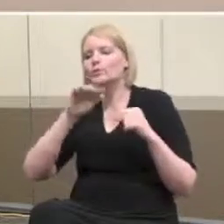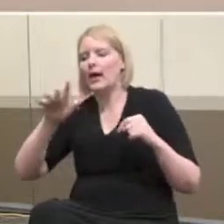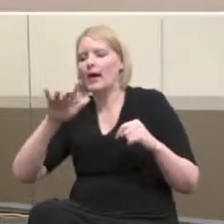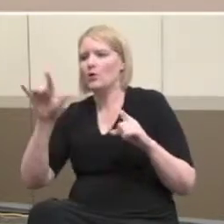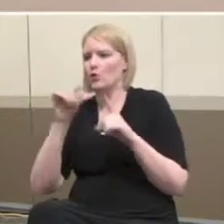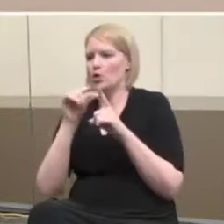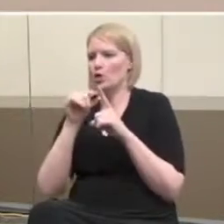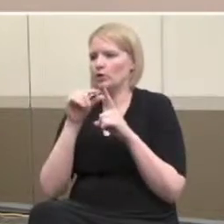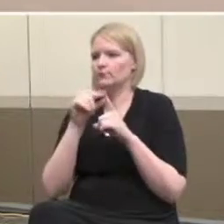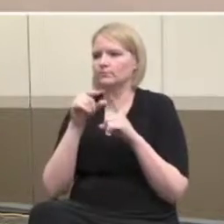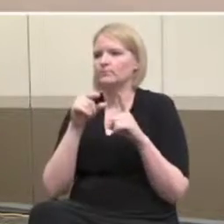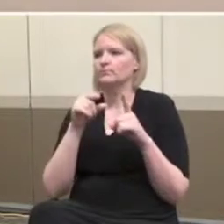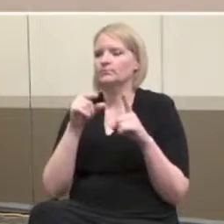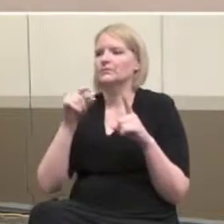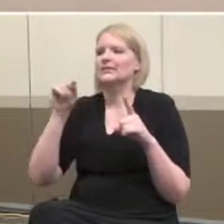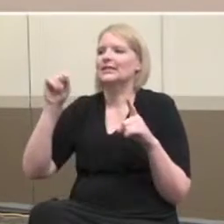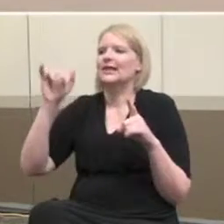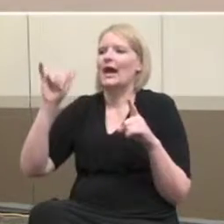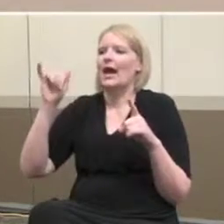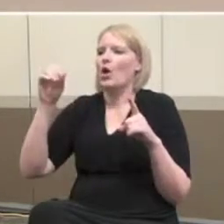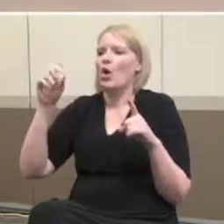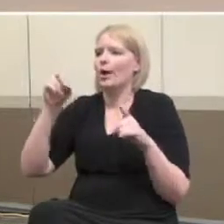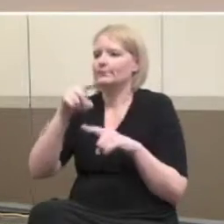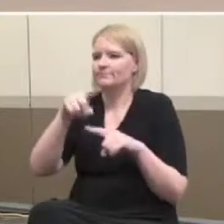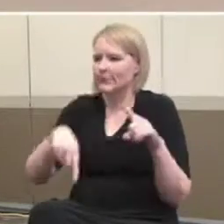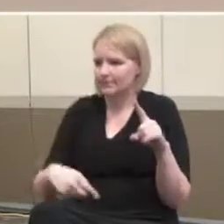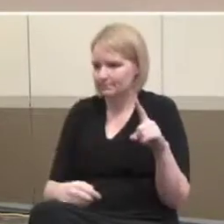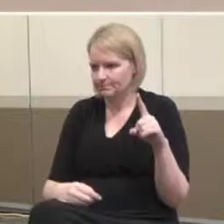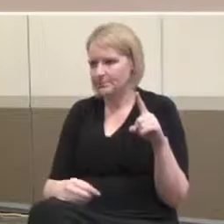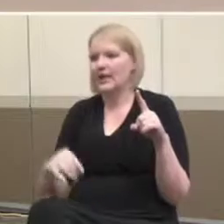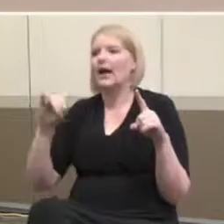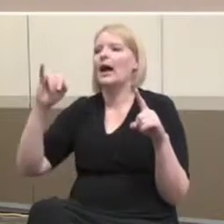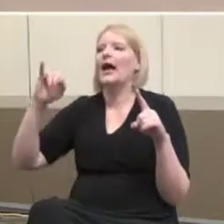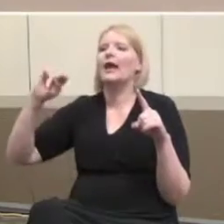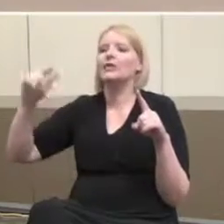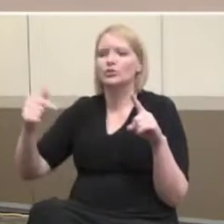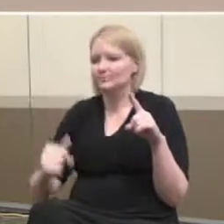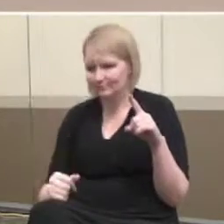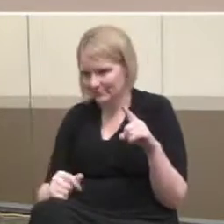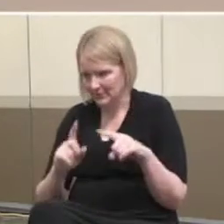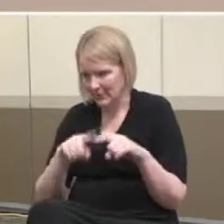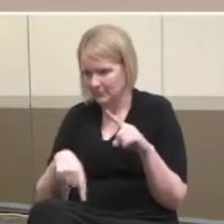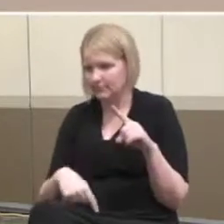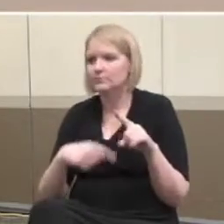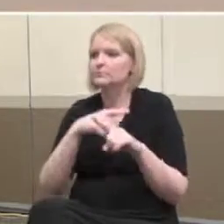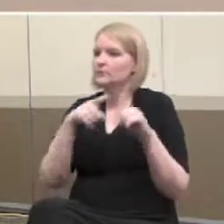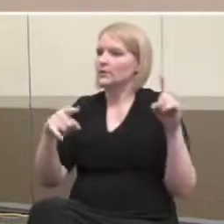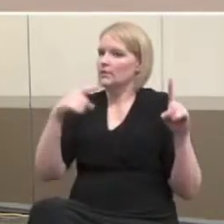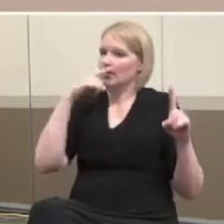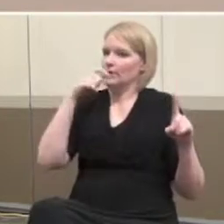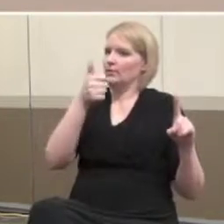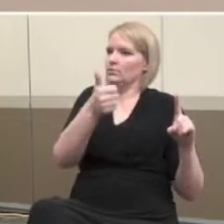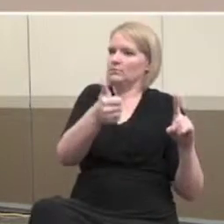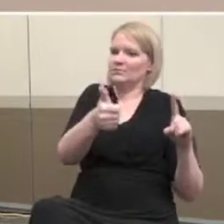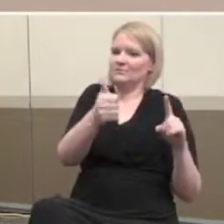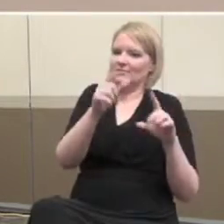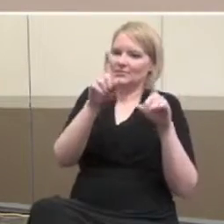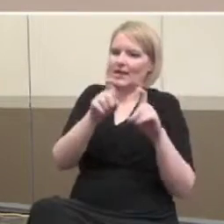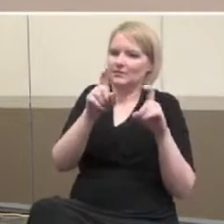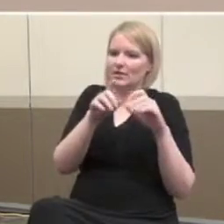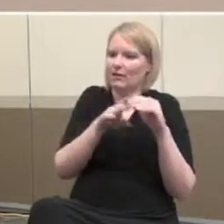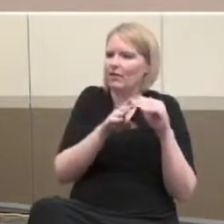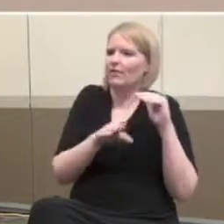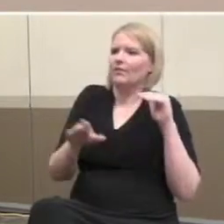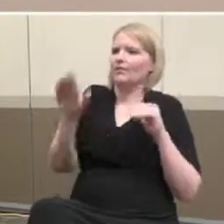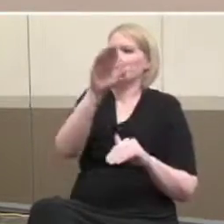word, you can't even do T-I-O-N at the end. You can't do the I-N-G. But we've got a kid who performance-wise is testing well